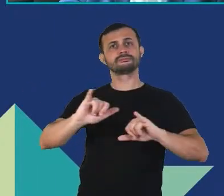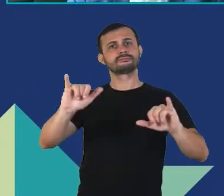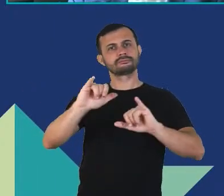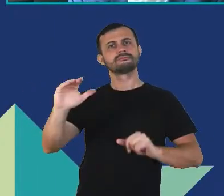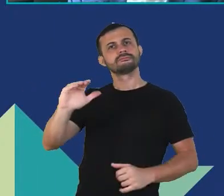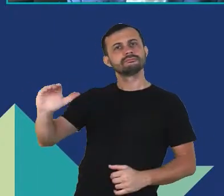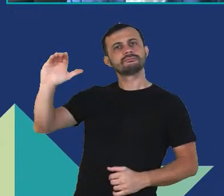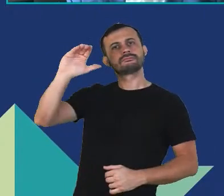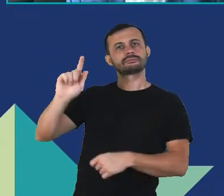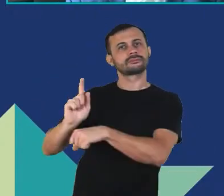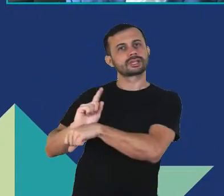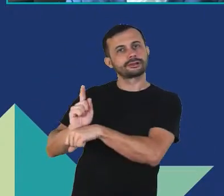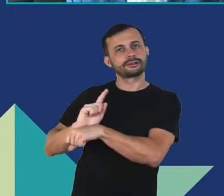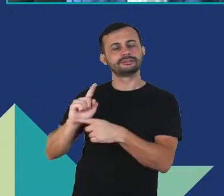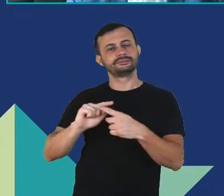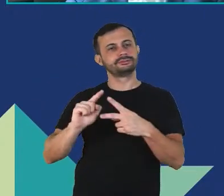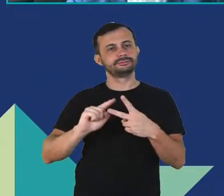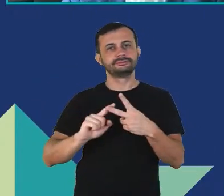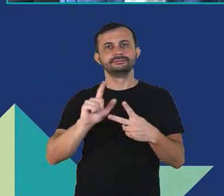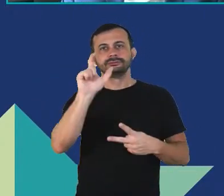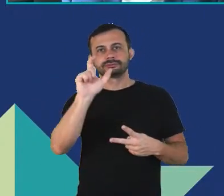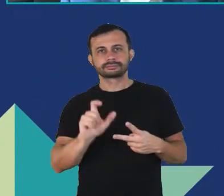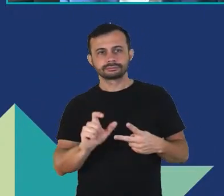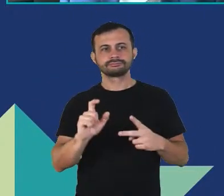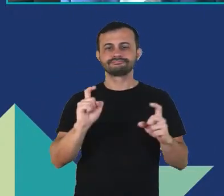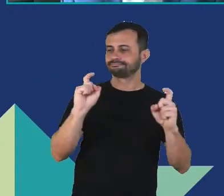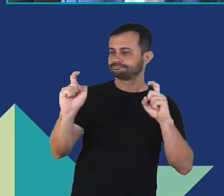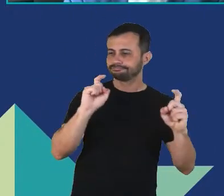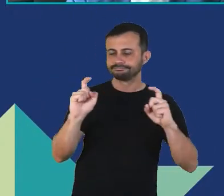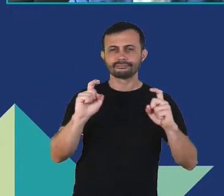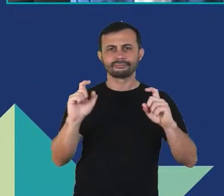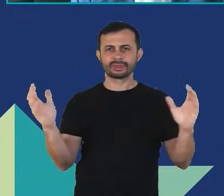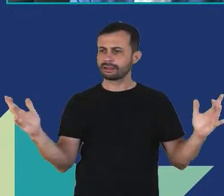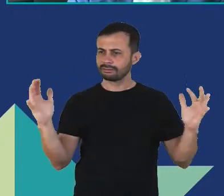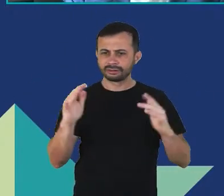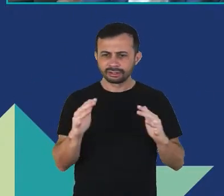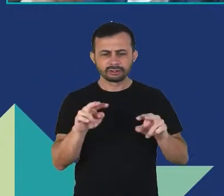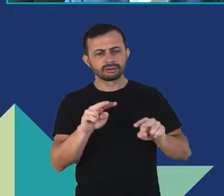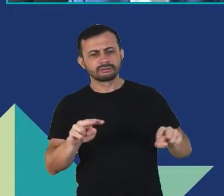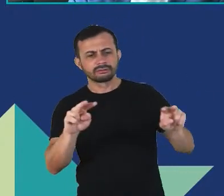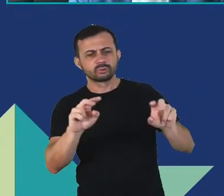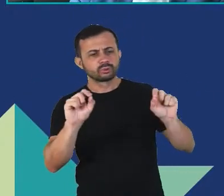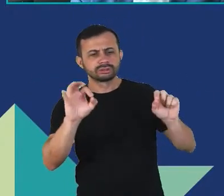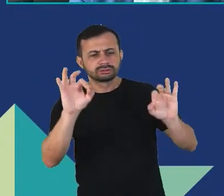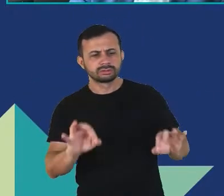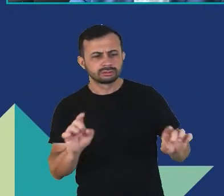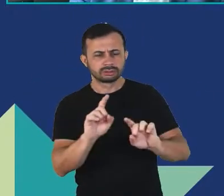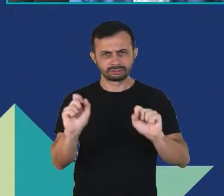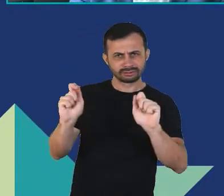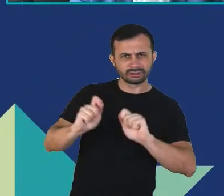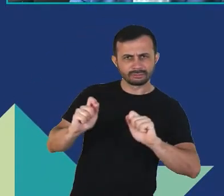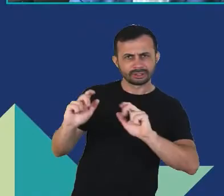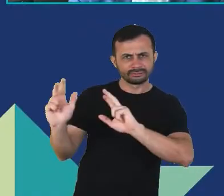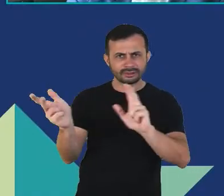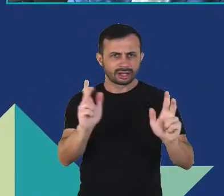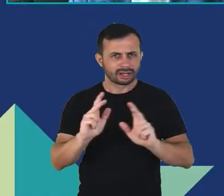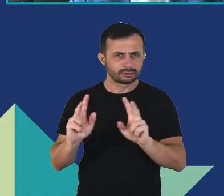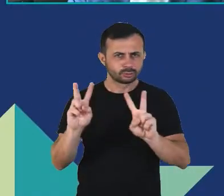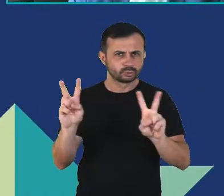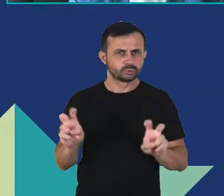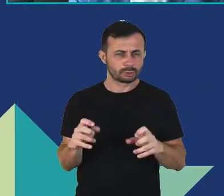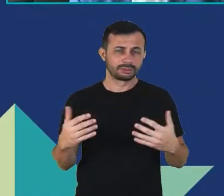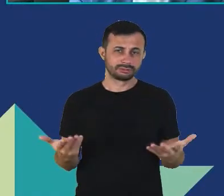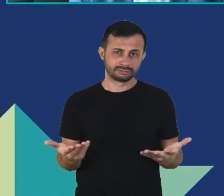hey, I saw something that is not right. Can we have a discussion about it? Because many of these dam failures that